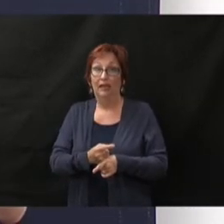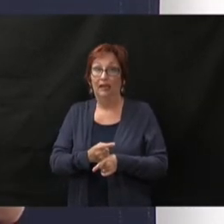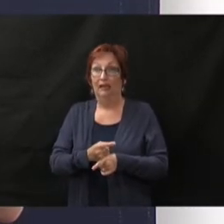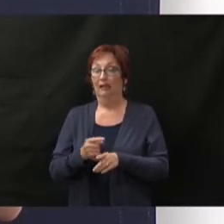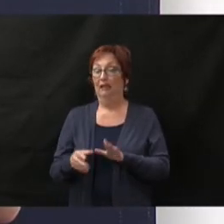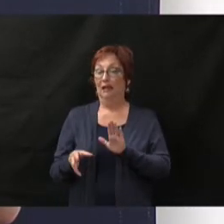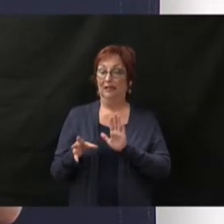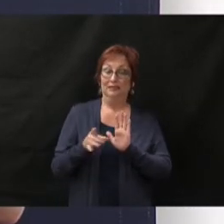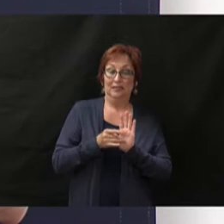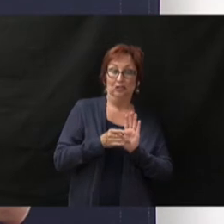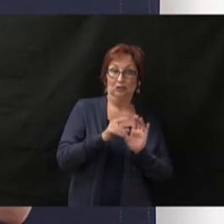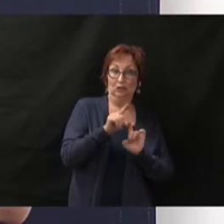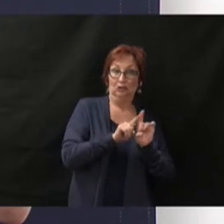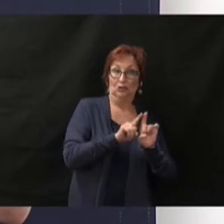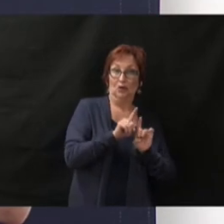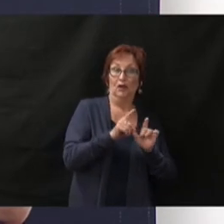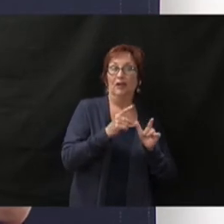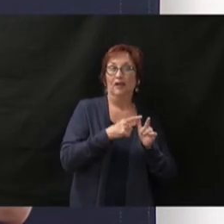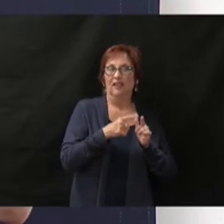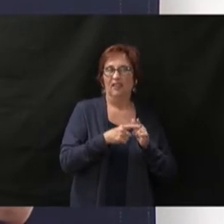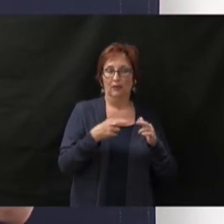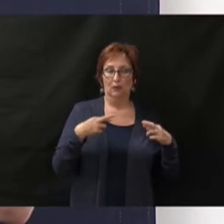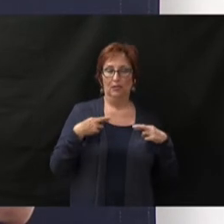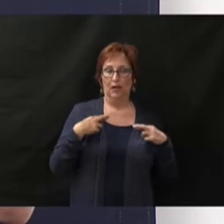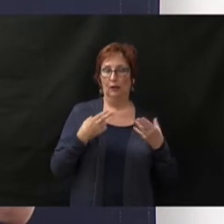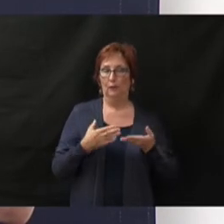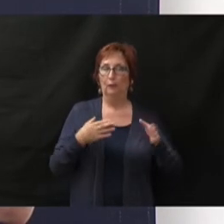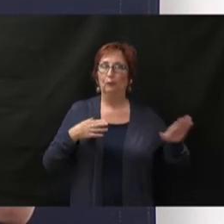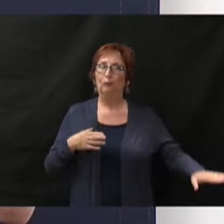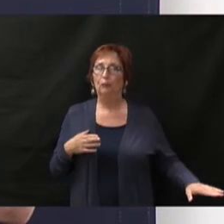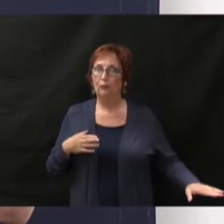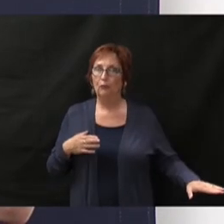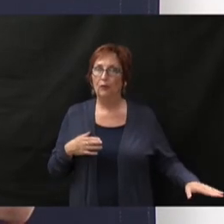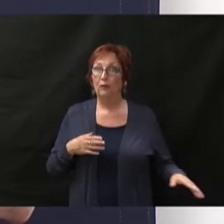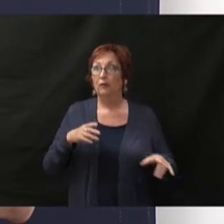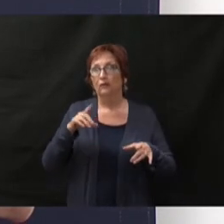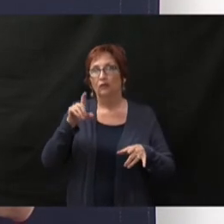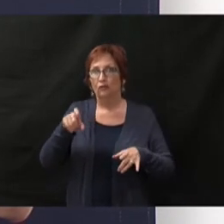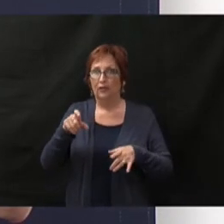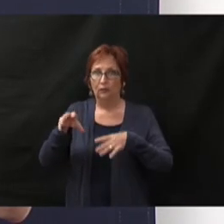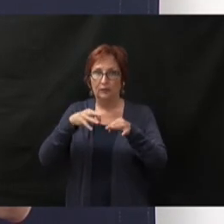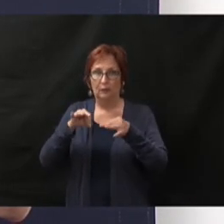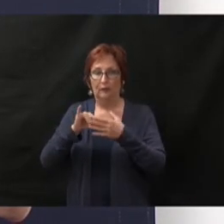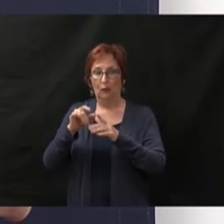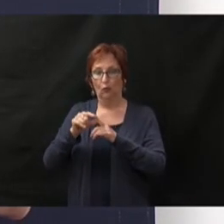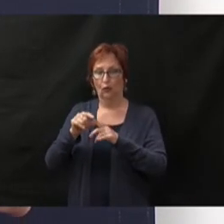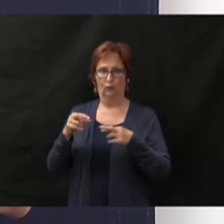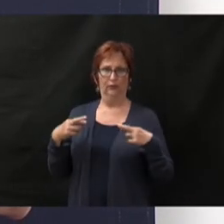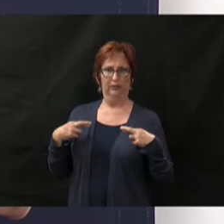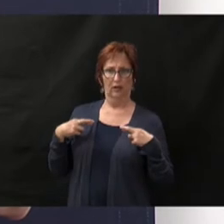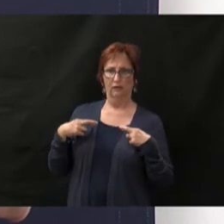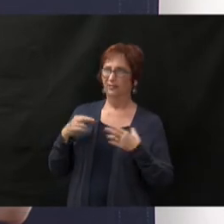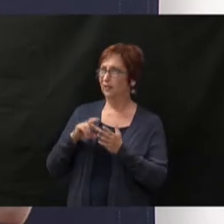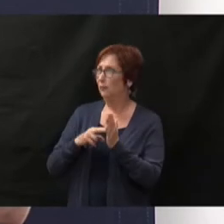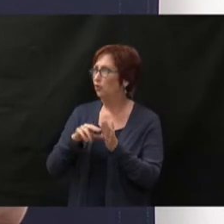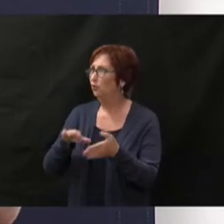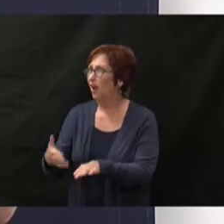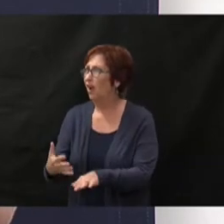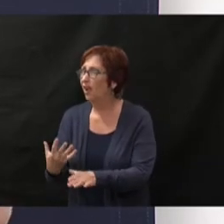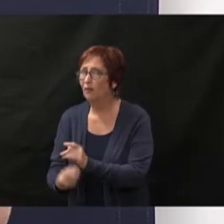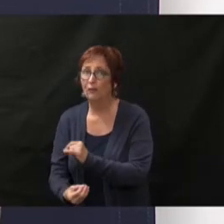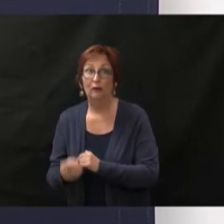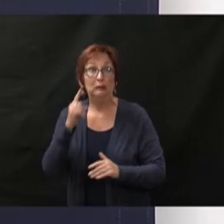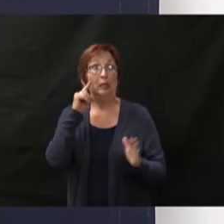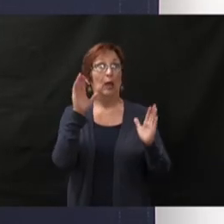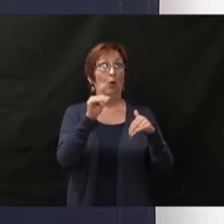back, then they retire them. For little kids, you kind of have to explain what retire is. One of my kids says, does that mean you die? I said, well, I sure